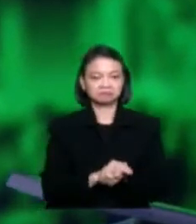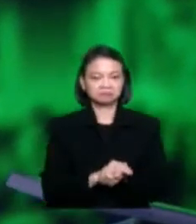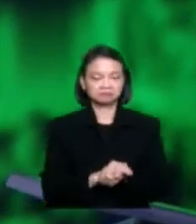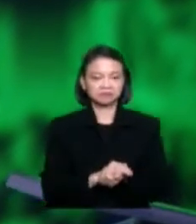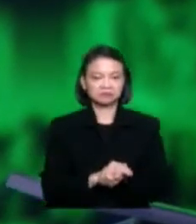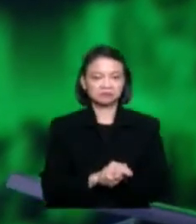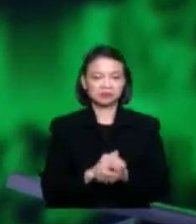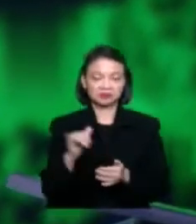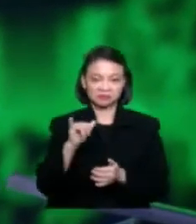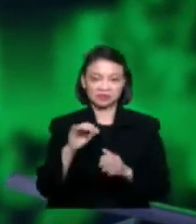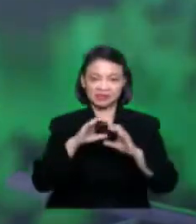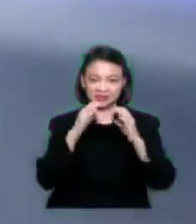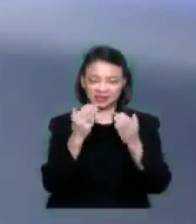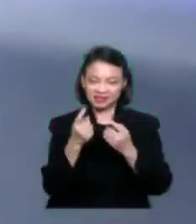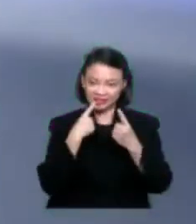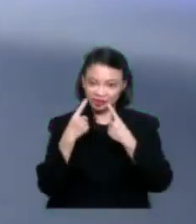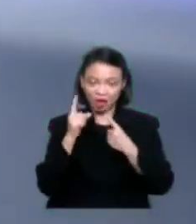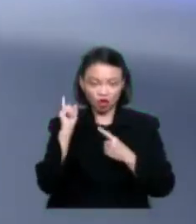very grateful for